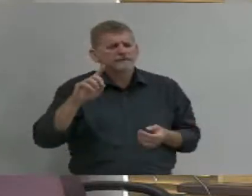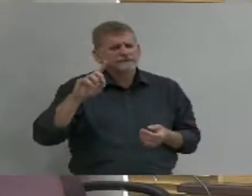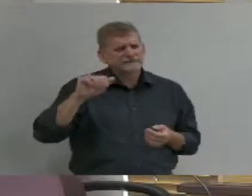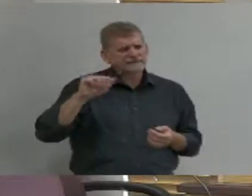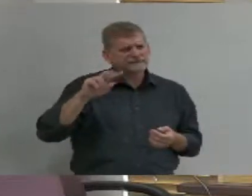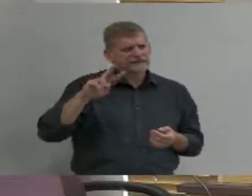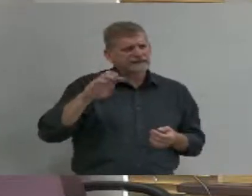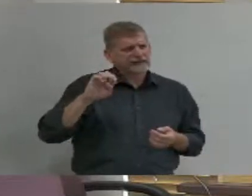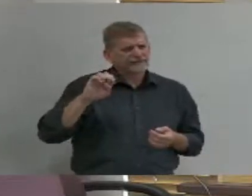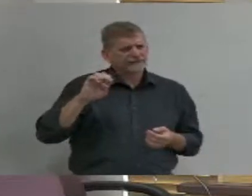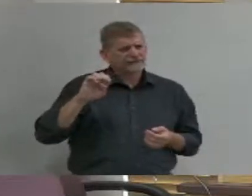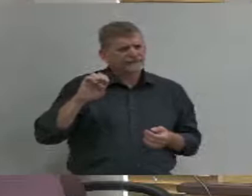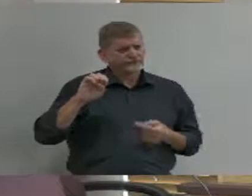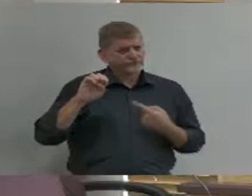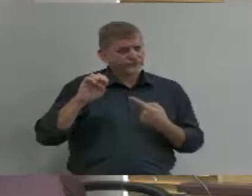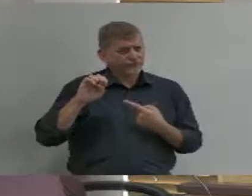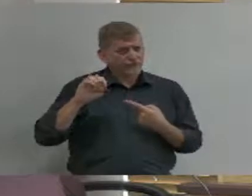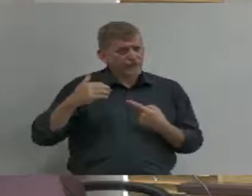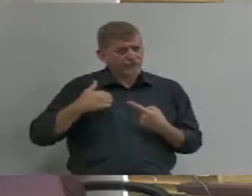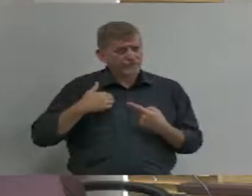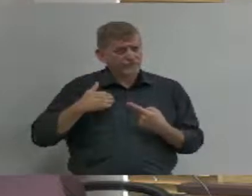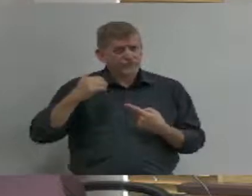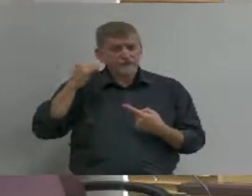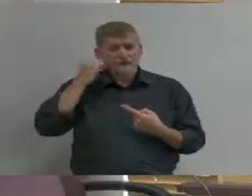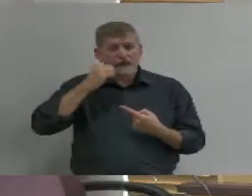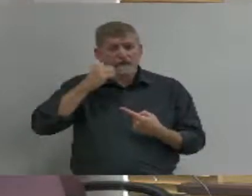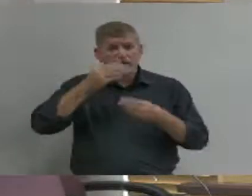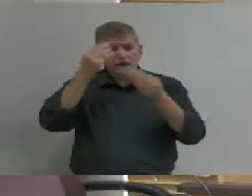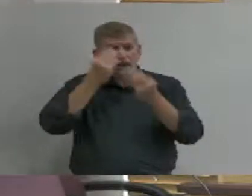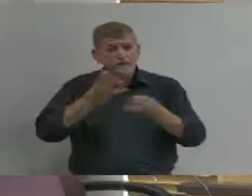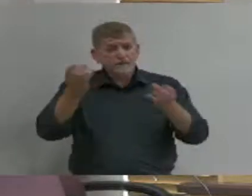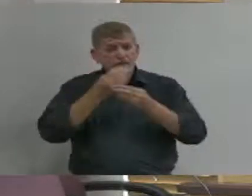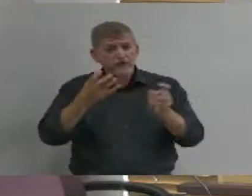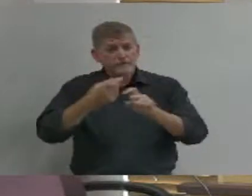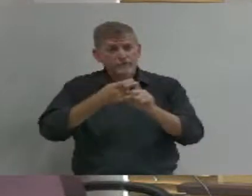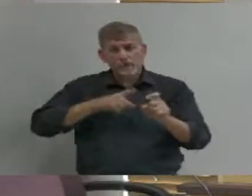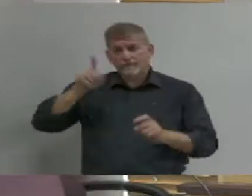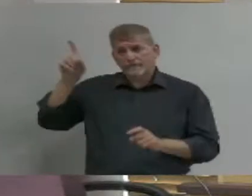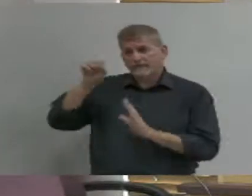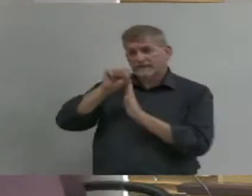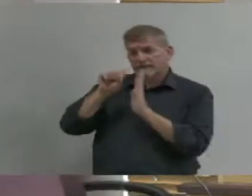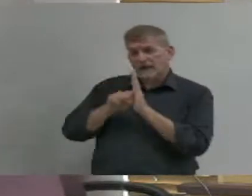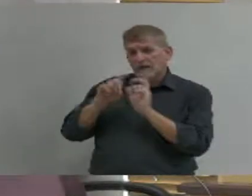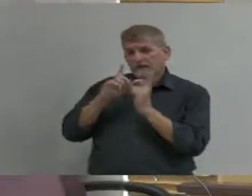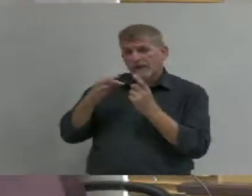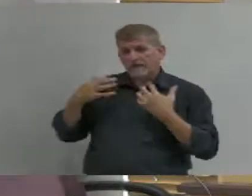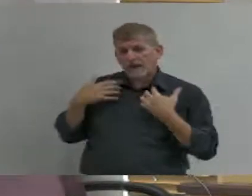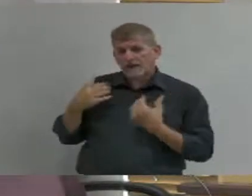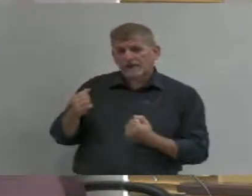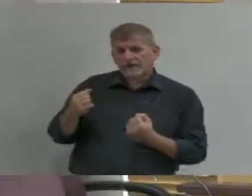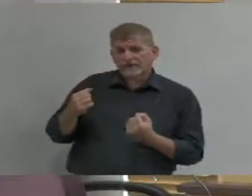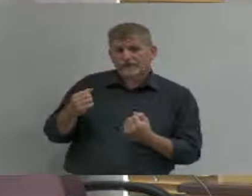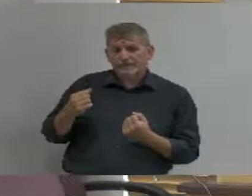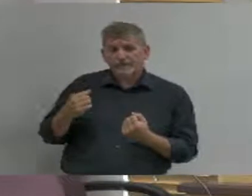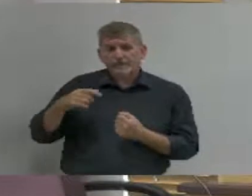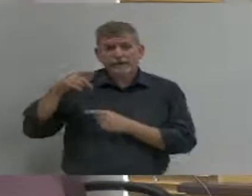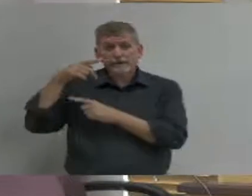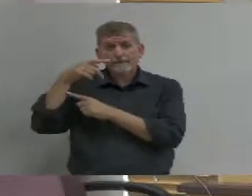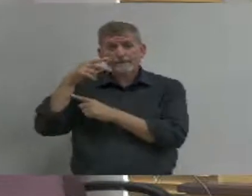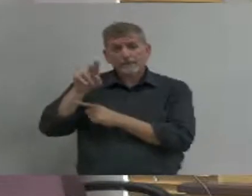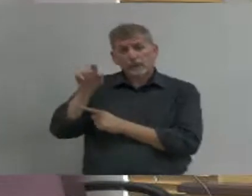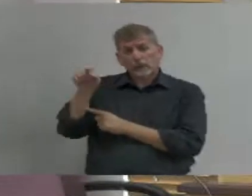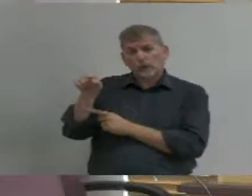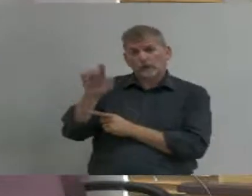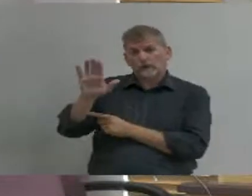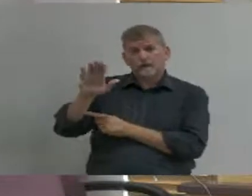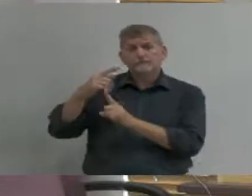he gets the information from the State Department of Health, and it looks like he's got the Purdue cases done up through September 21st. I